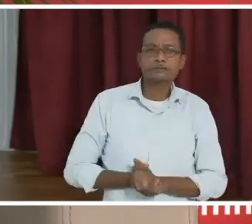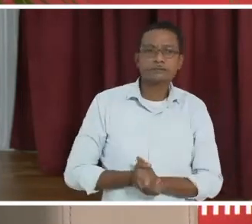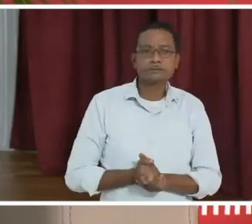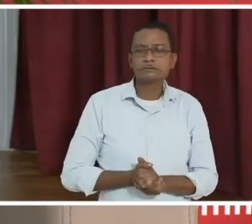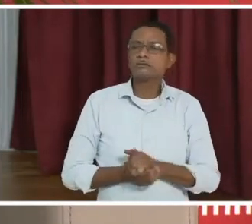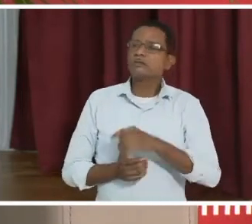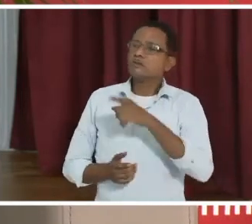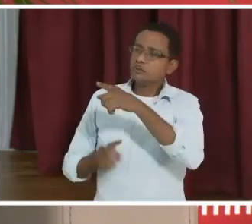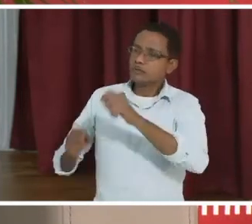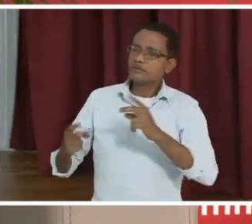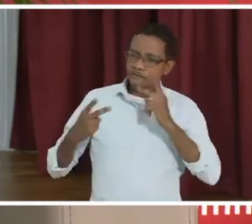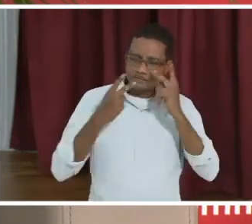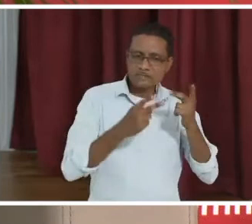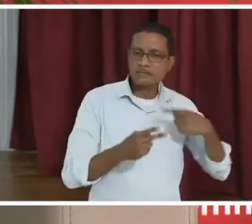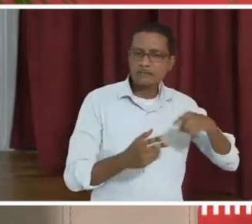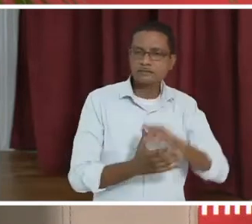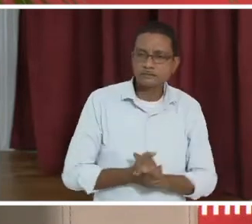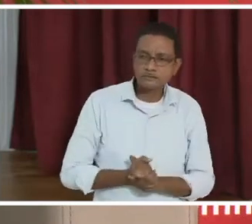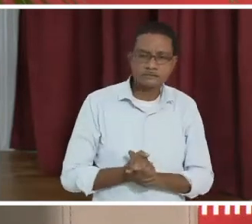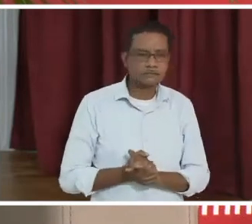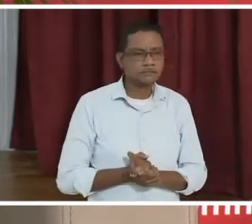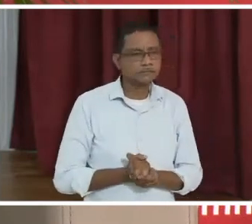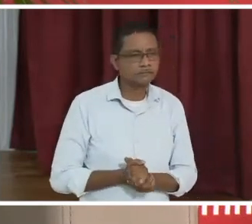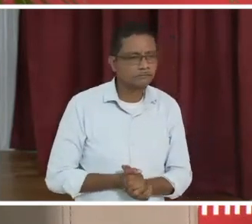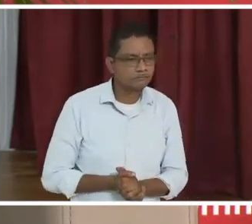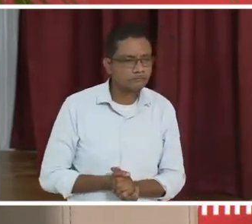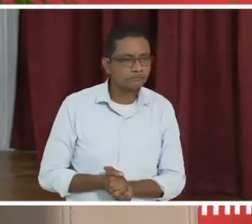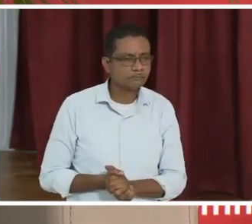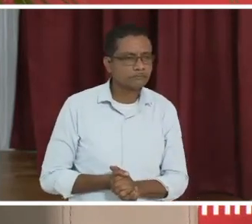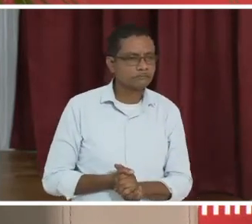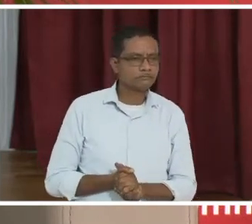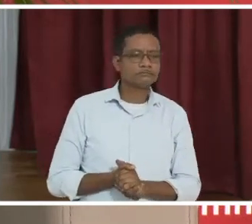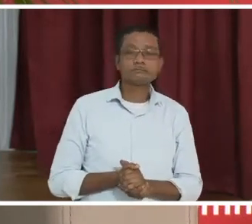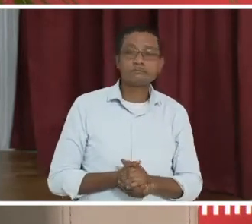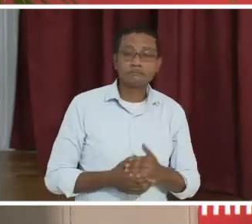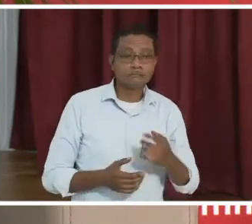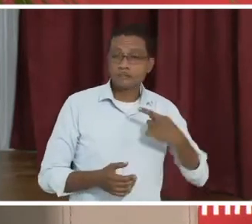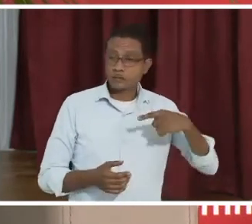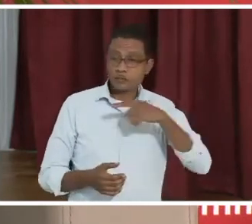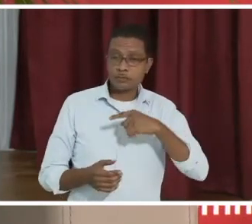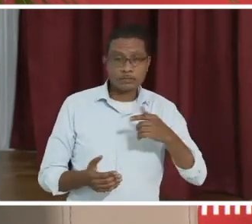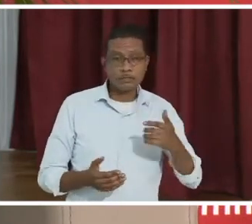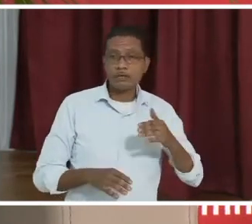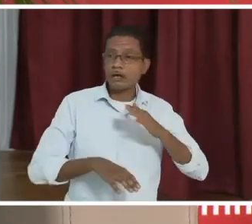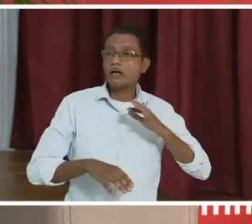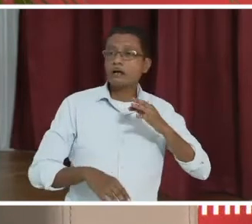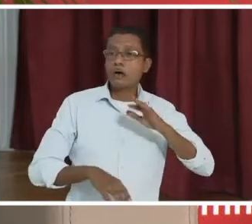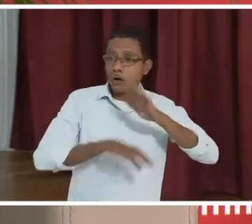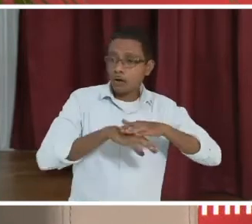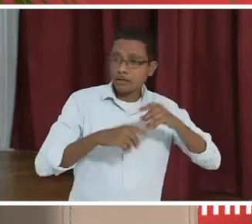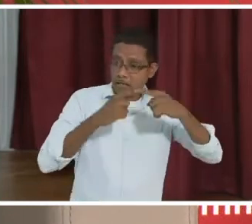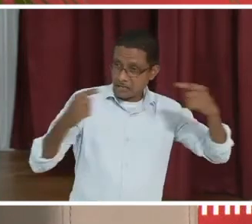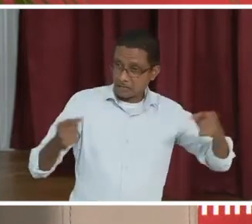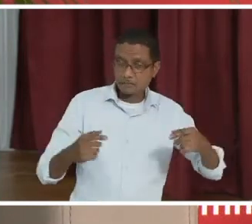have to do really right now is just at the tip of your fingertip. It's online, reach out to us, and we'll be able to provide you with